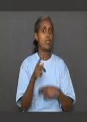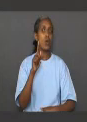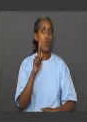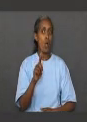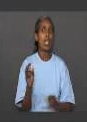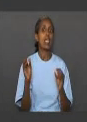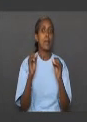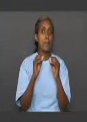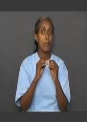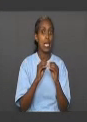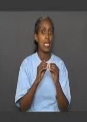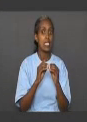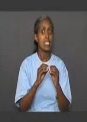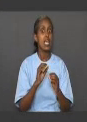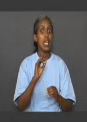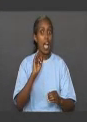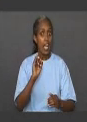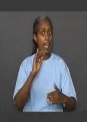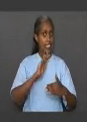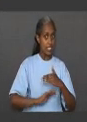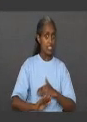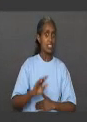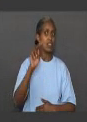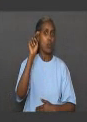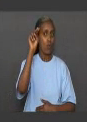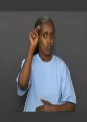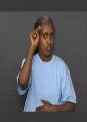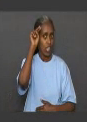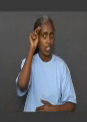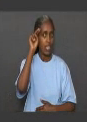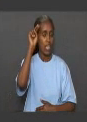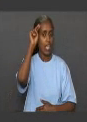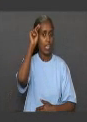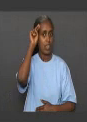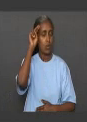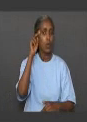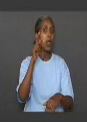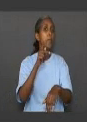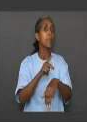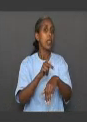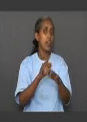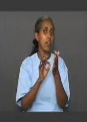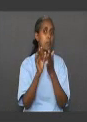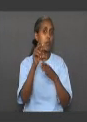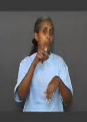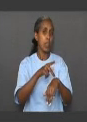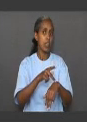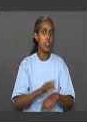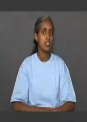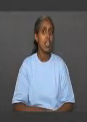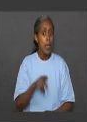1 plus interest to the power of the number of periods.